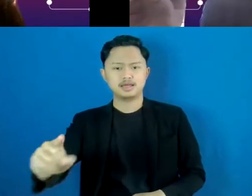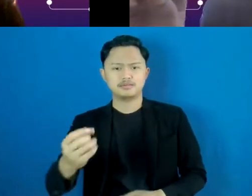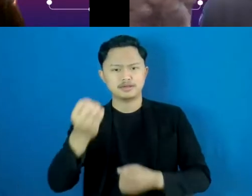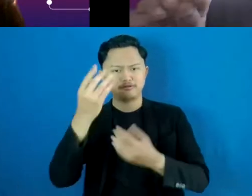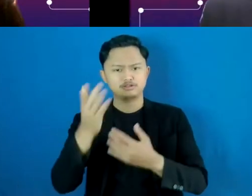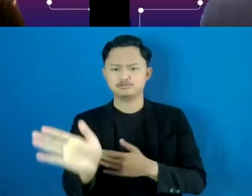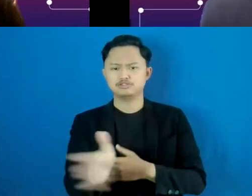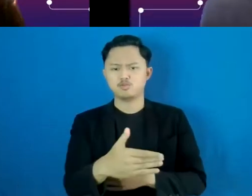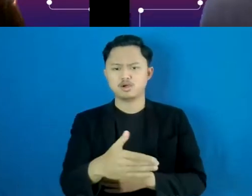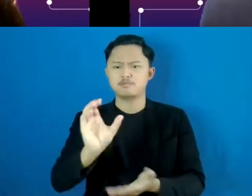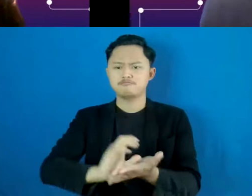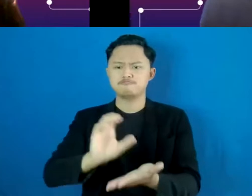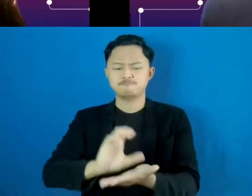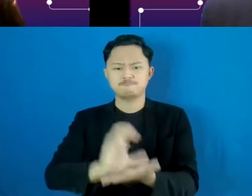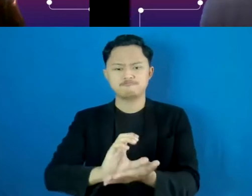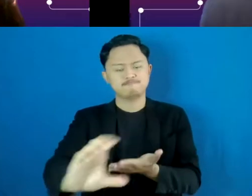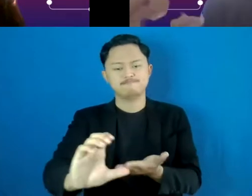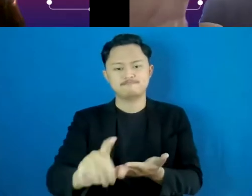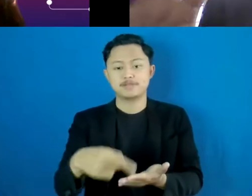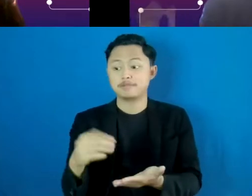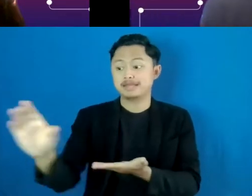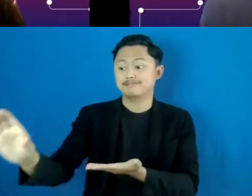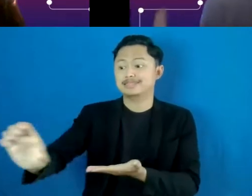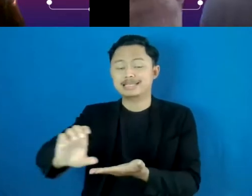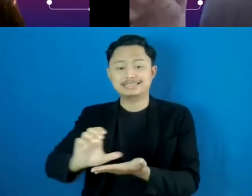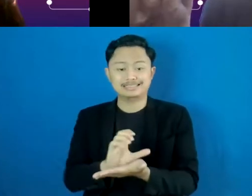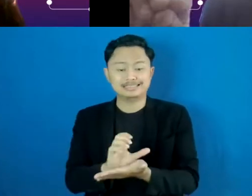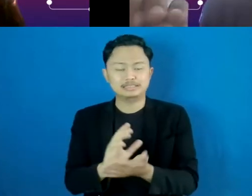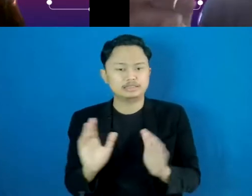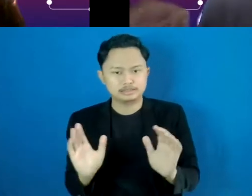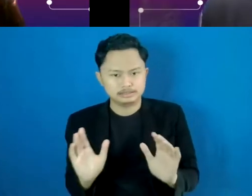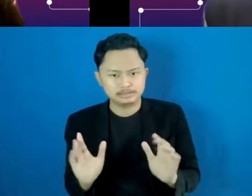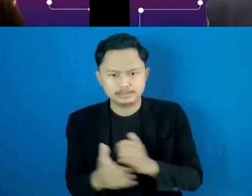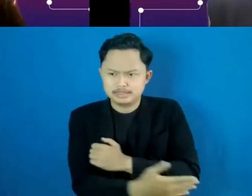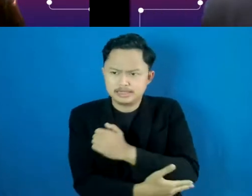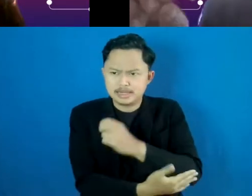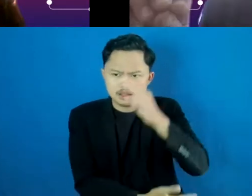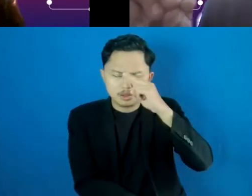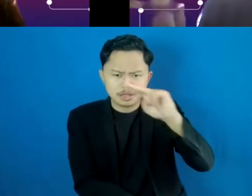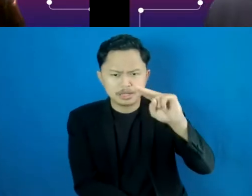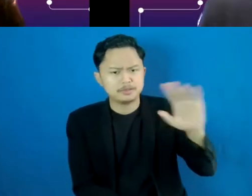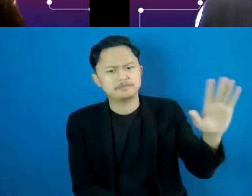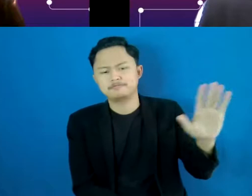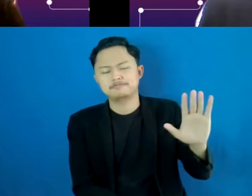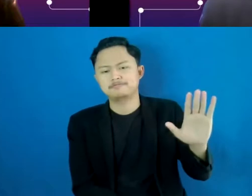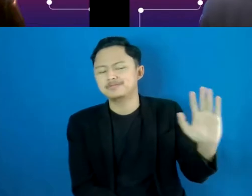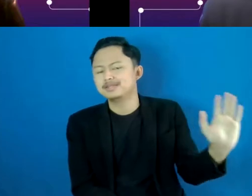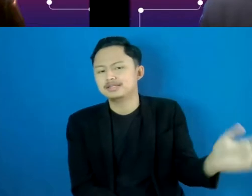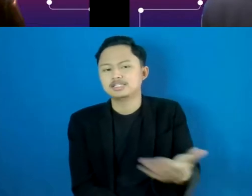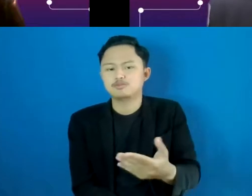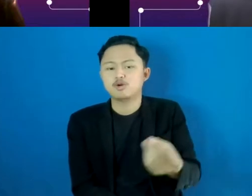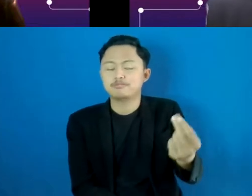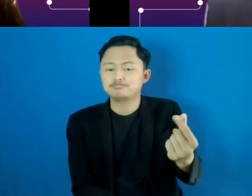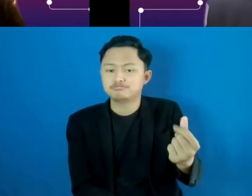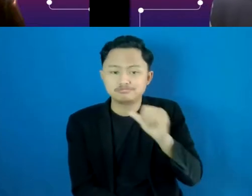take investments from any other foreign investor and all. Completely, it is totally invested by us with our own